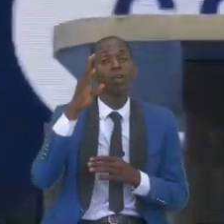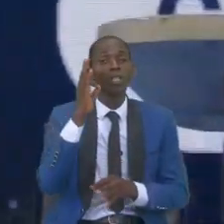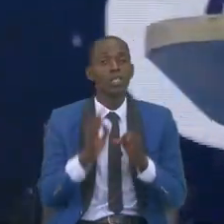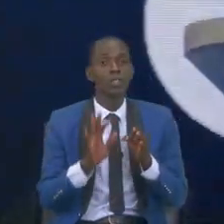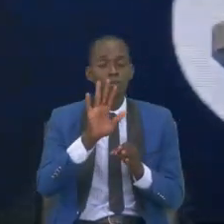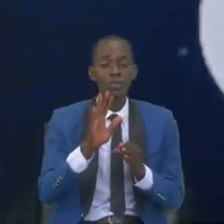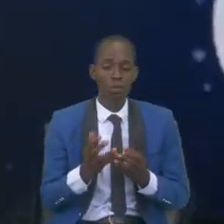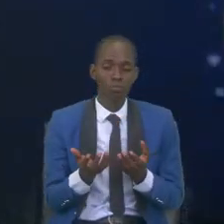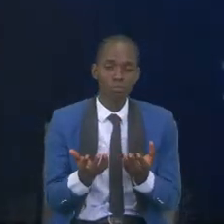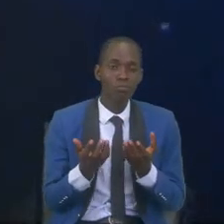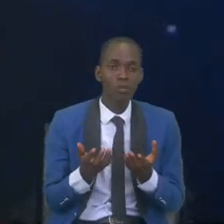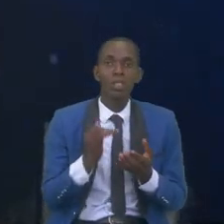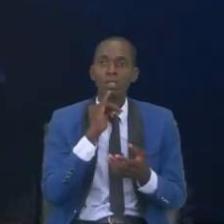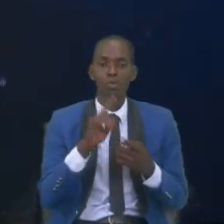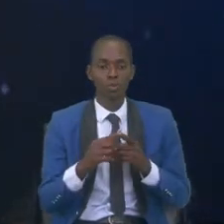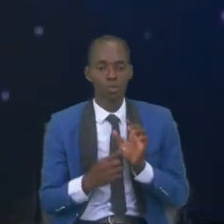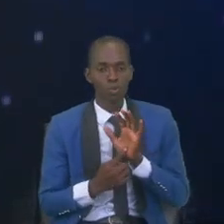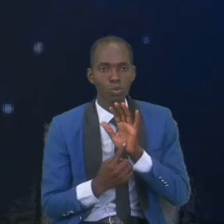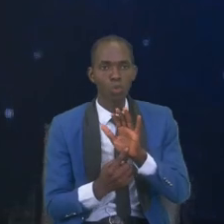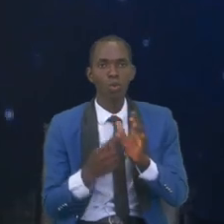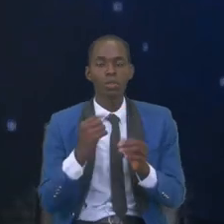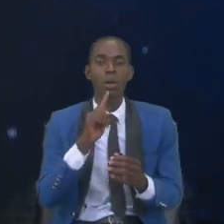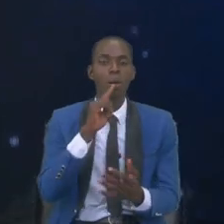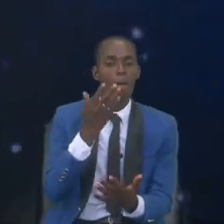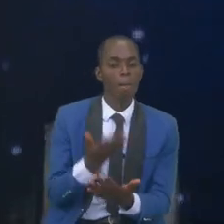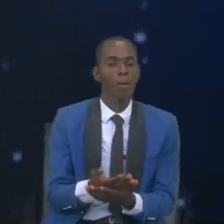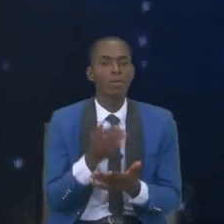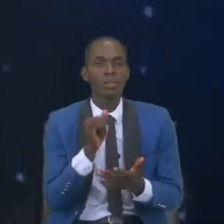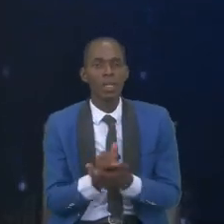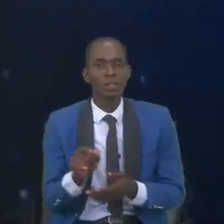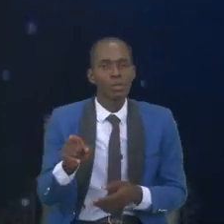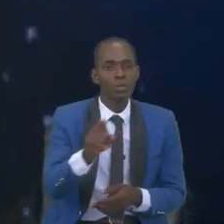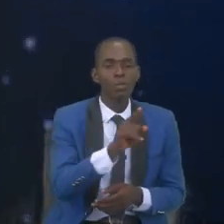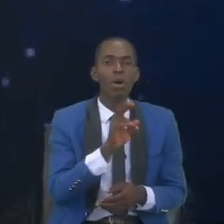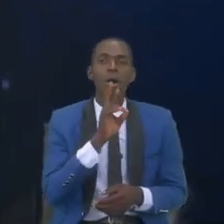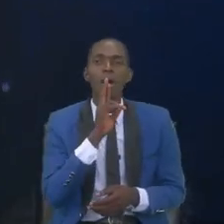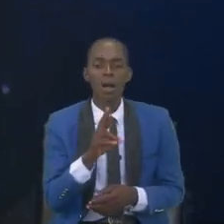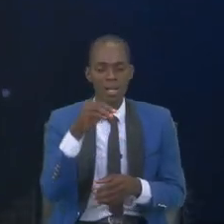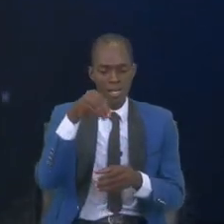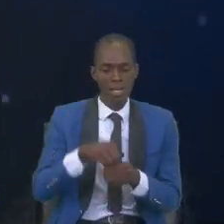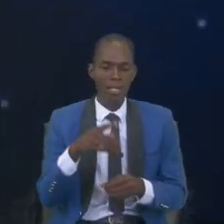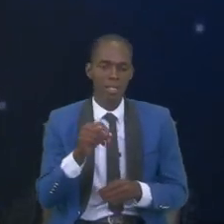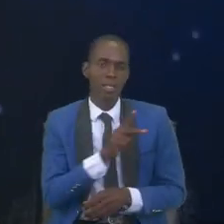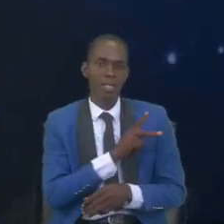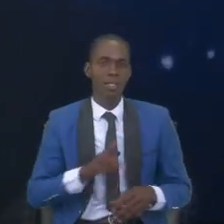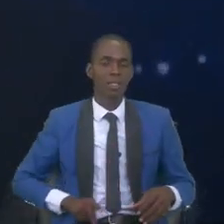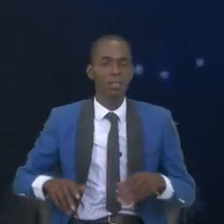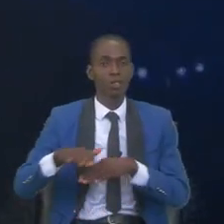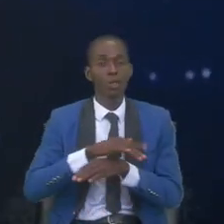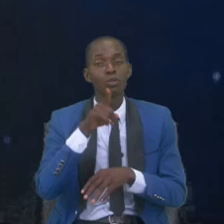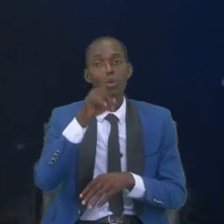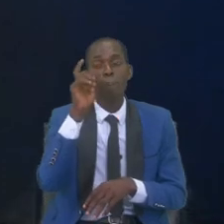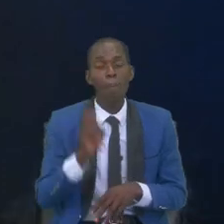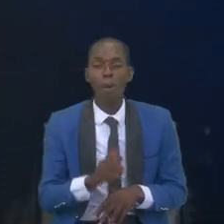show, exhibit the evidence that you are in the kingdom, you must be born